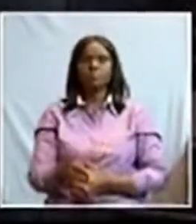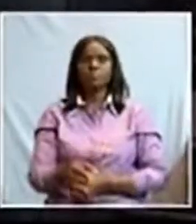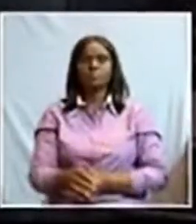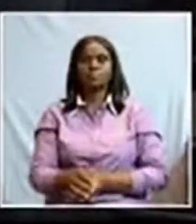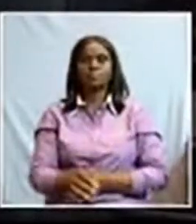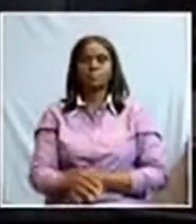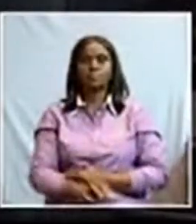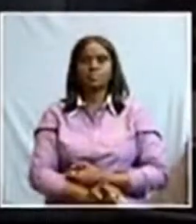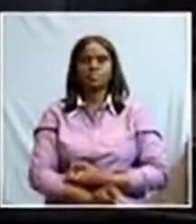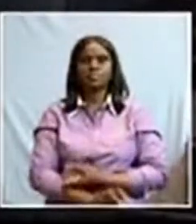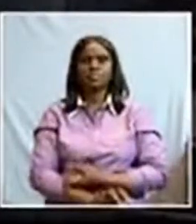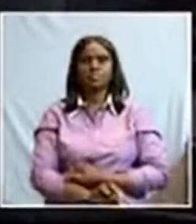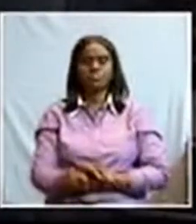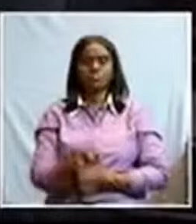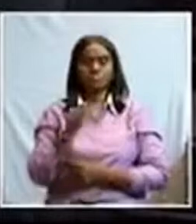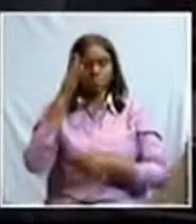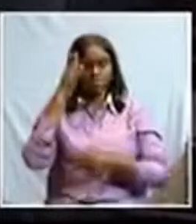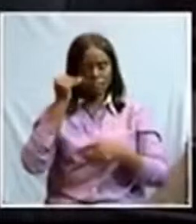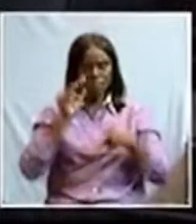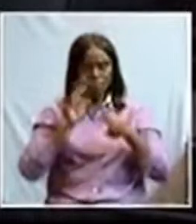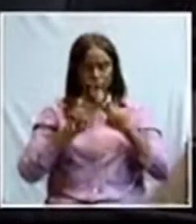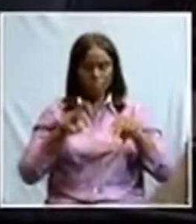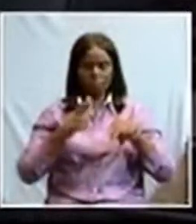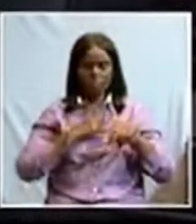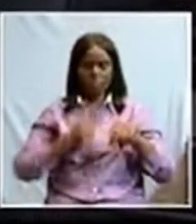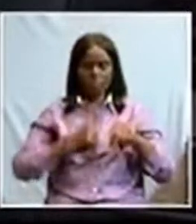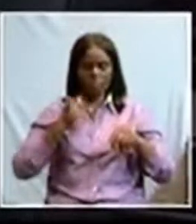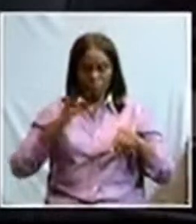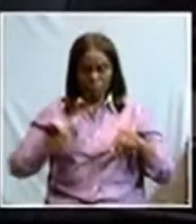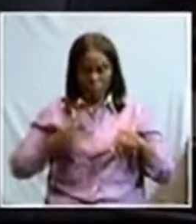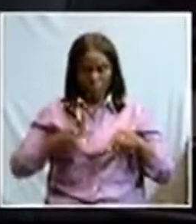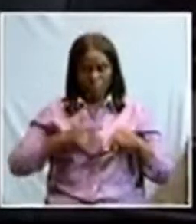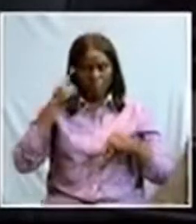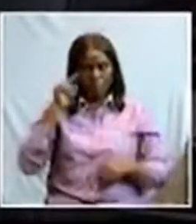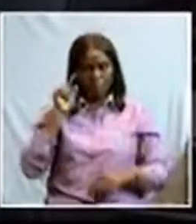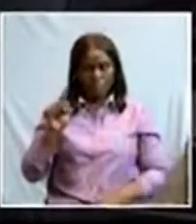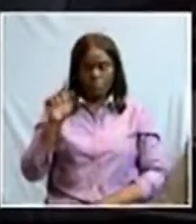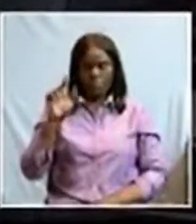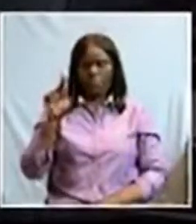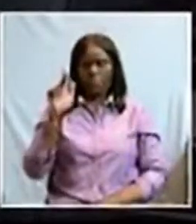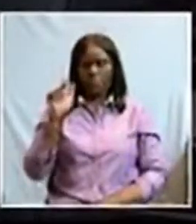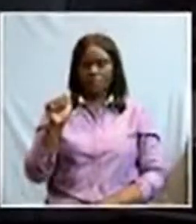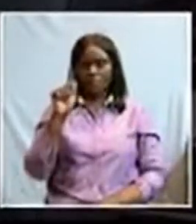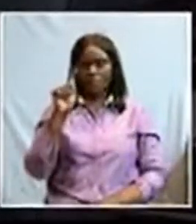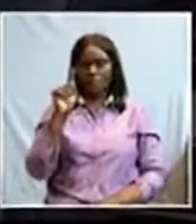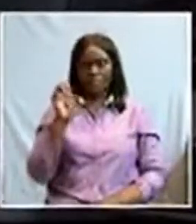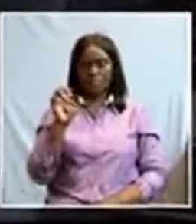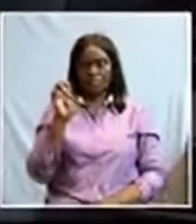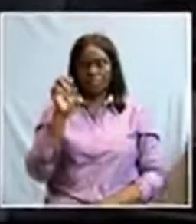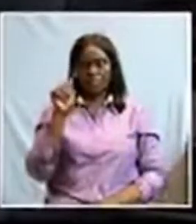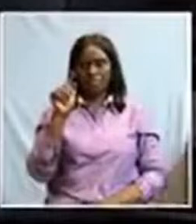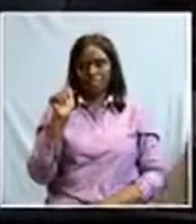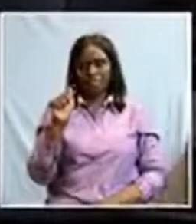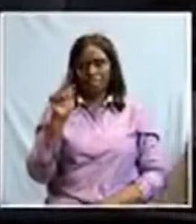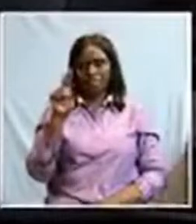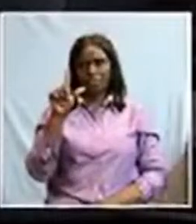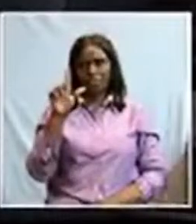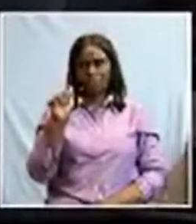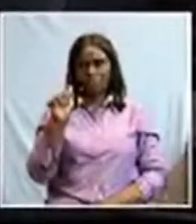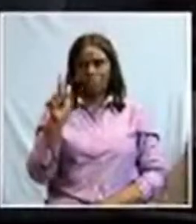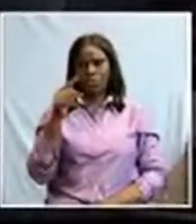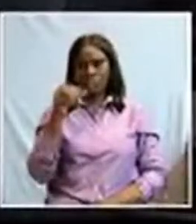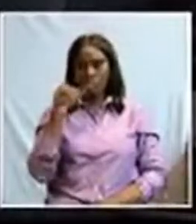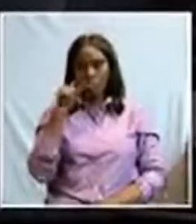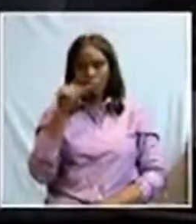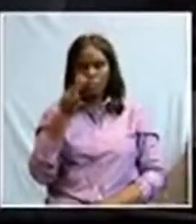Why, Chair, I'm feeling it for Katetaula? You have indicated